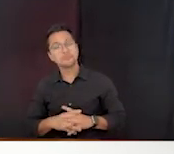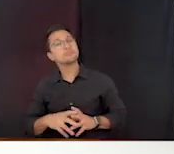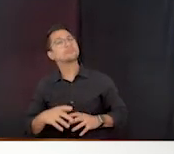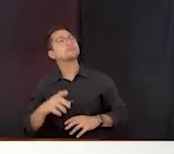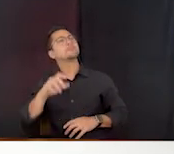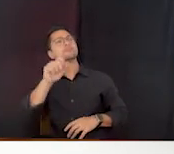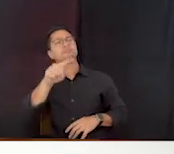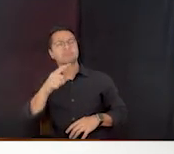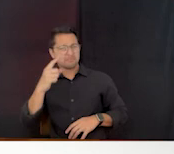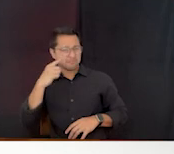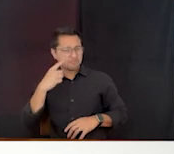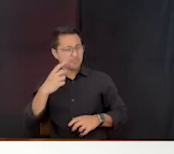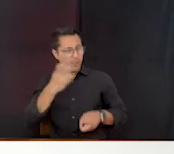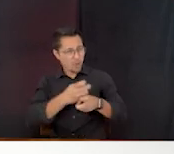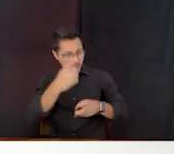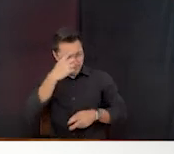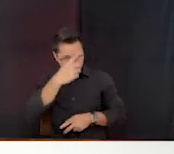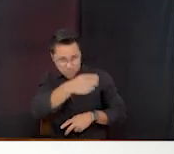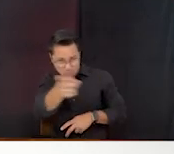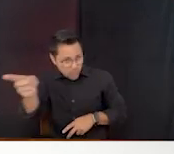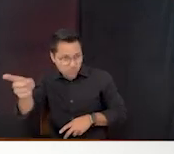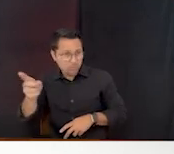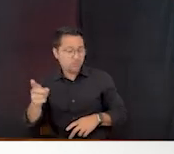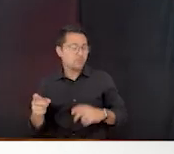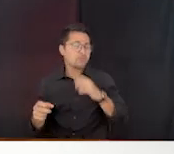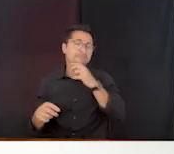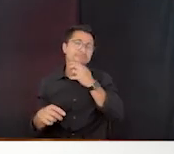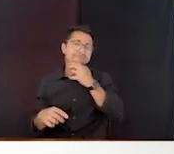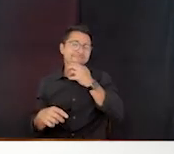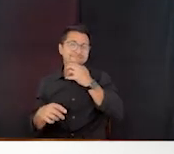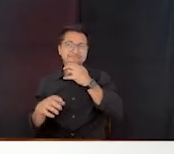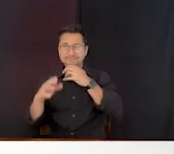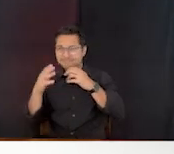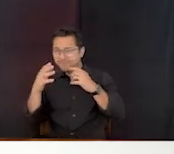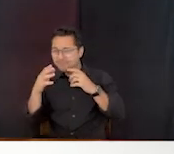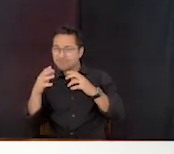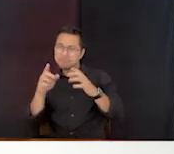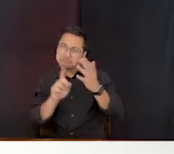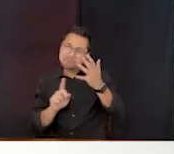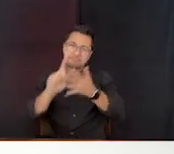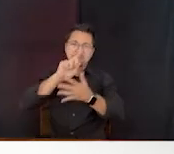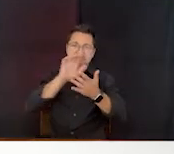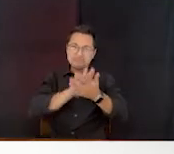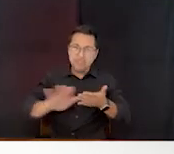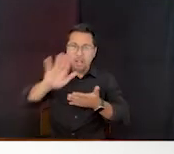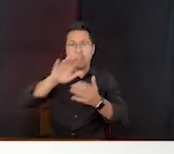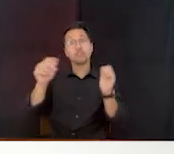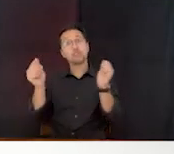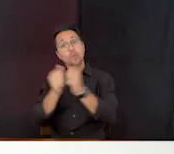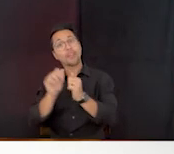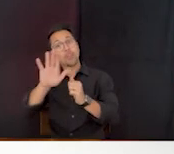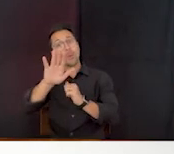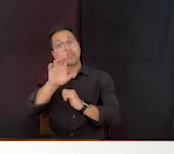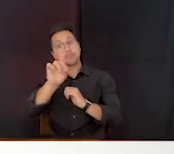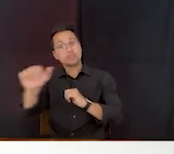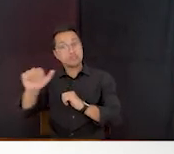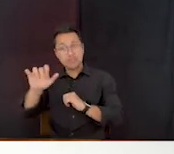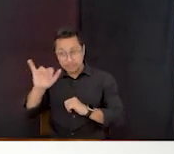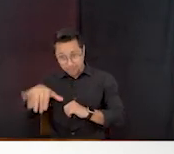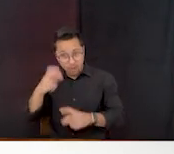Was it hard for you having to go through college with your disability? Just curious.